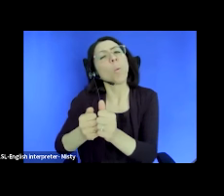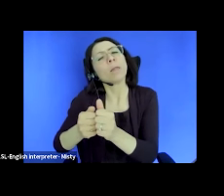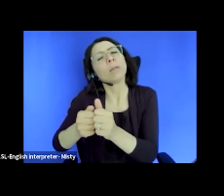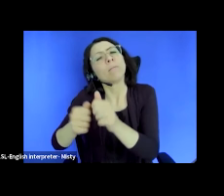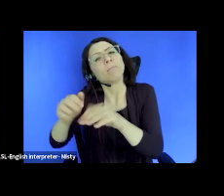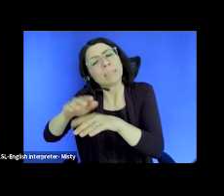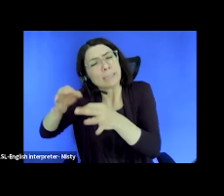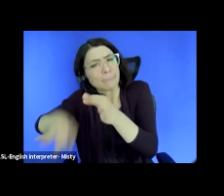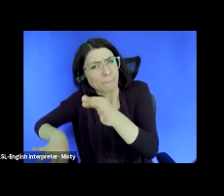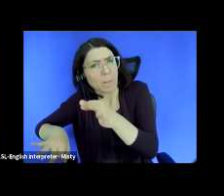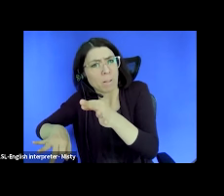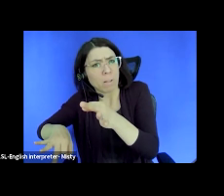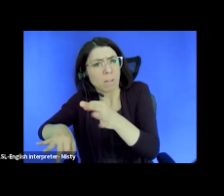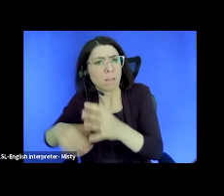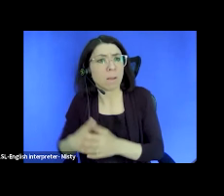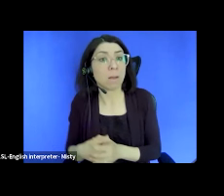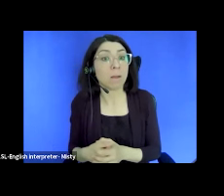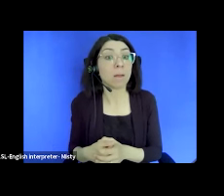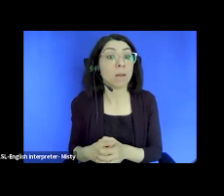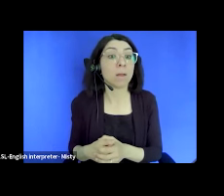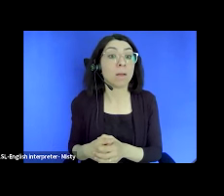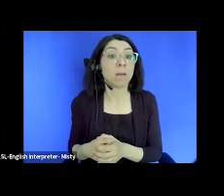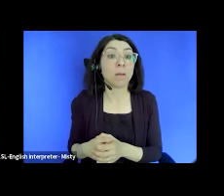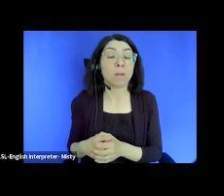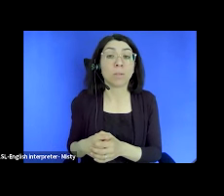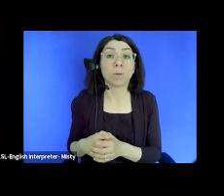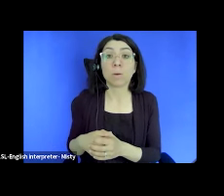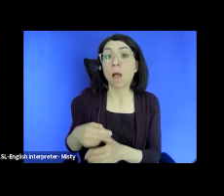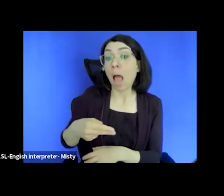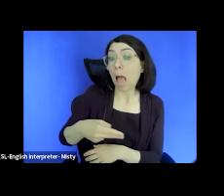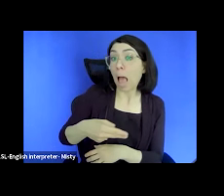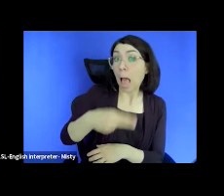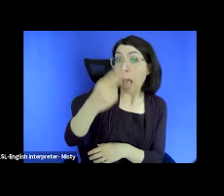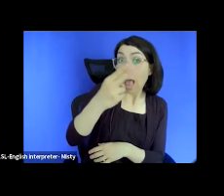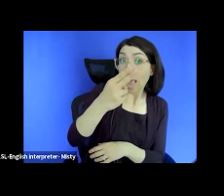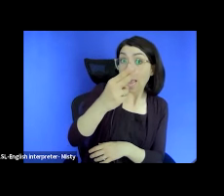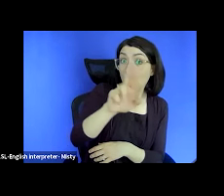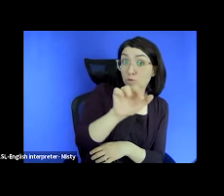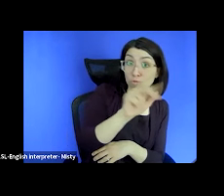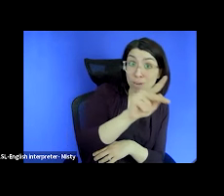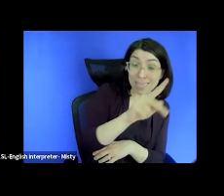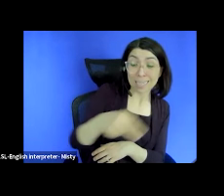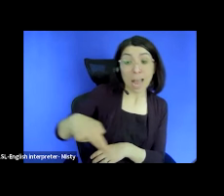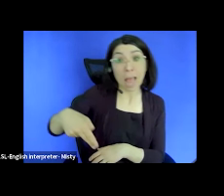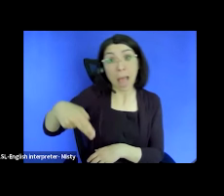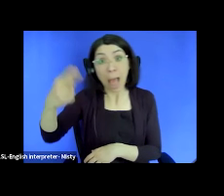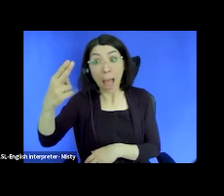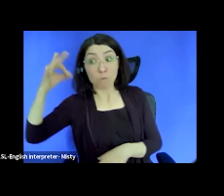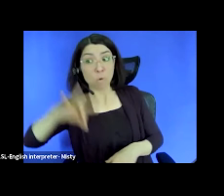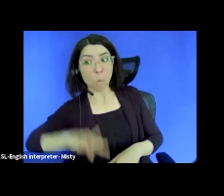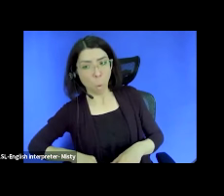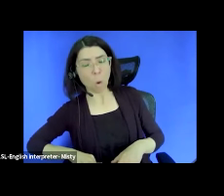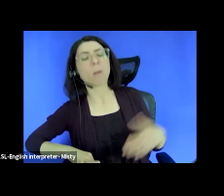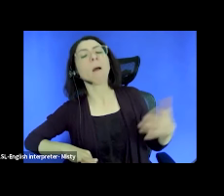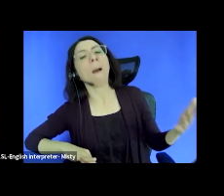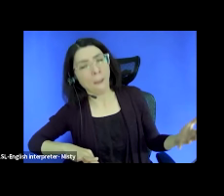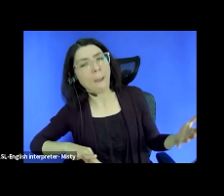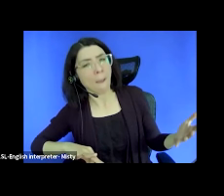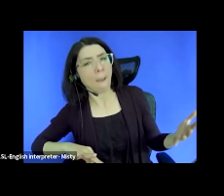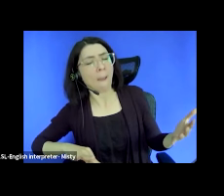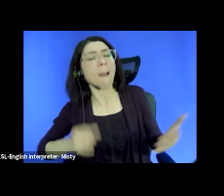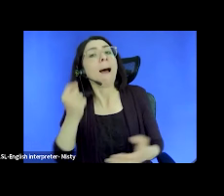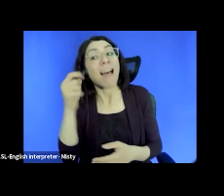high risk, high reward, but in this case, low risk can be equally rewarding. Okay, so we see that high risk environment. Maybe